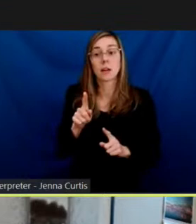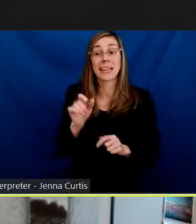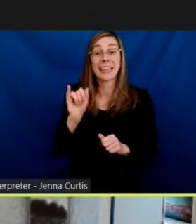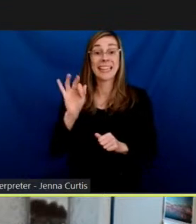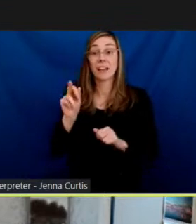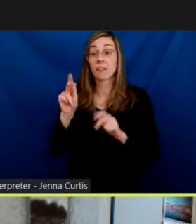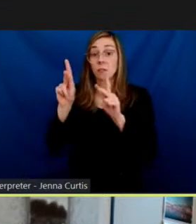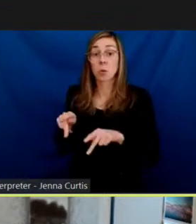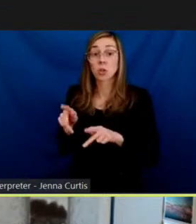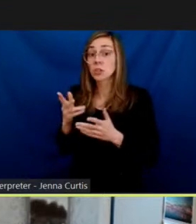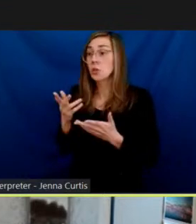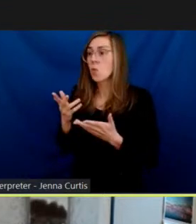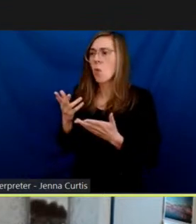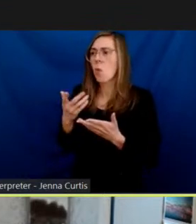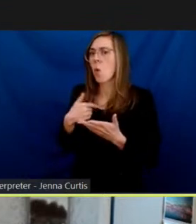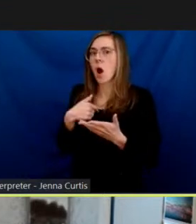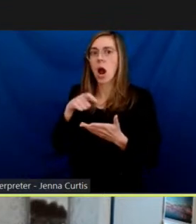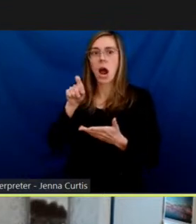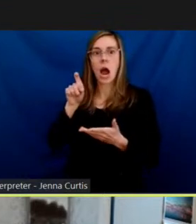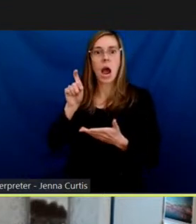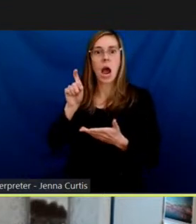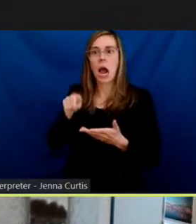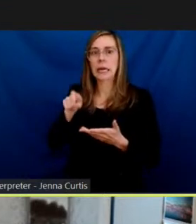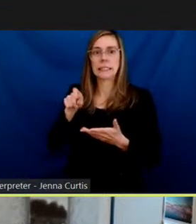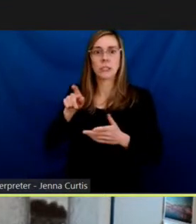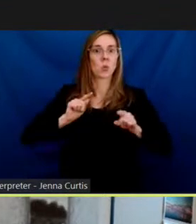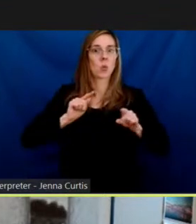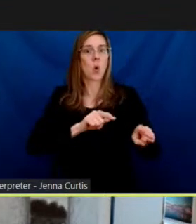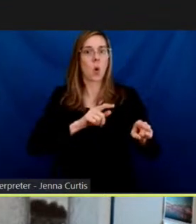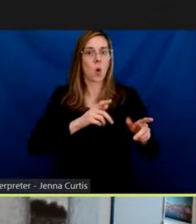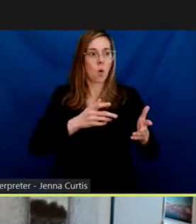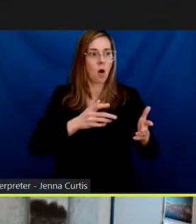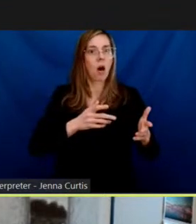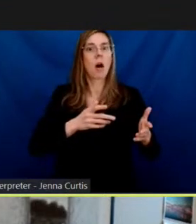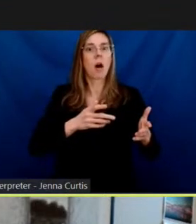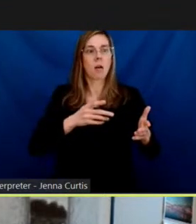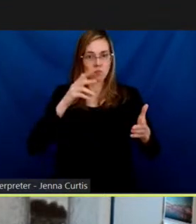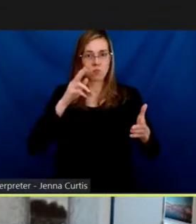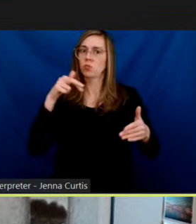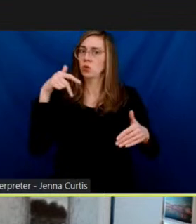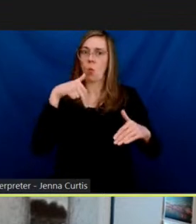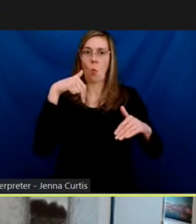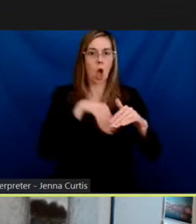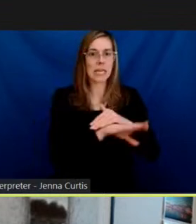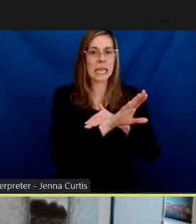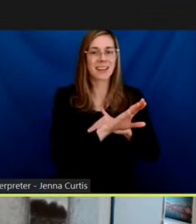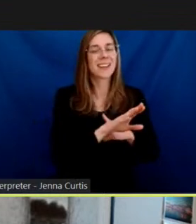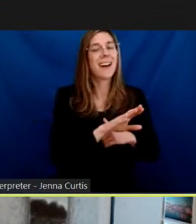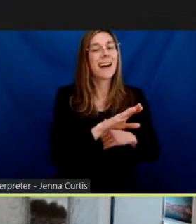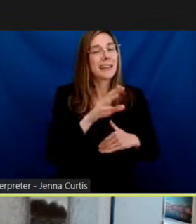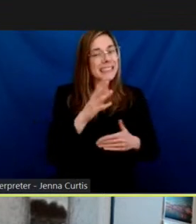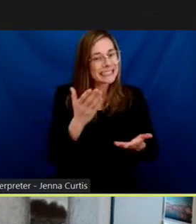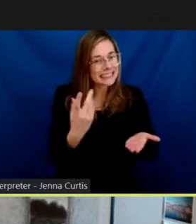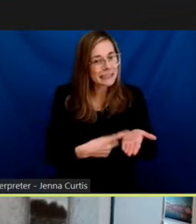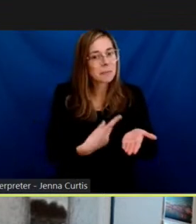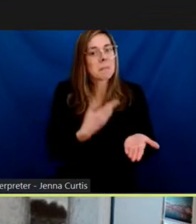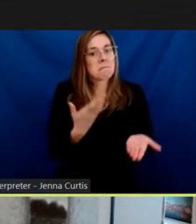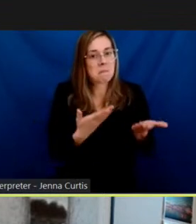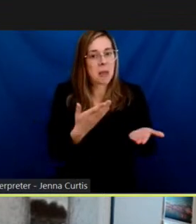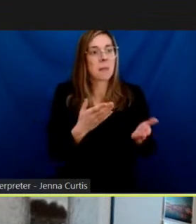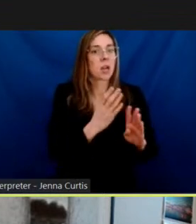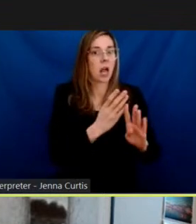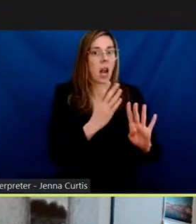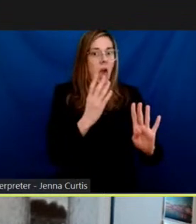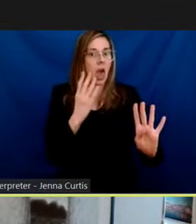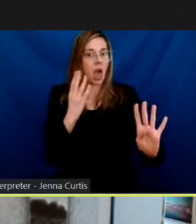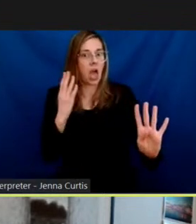to folks lining up kind of around the site, and we're trying to avoid that as well. So we found that referral-based systems work